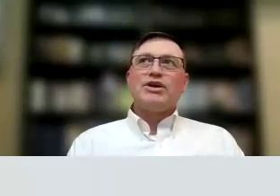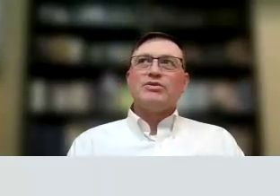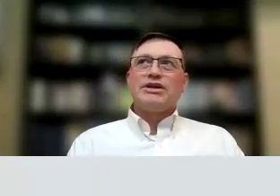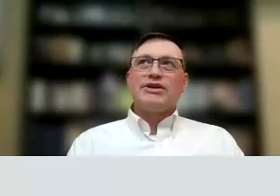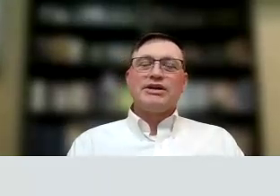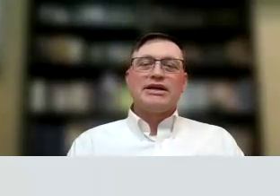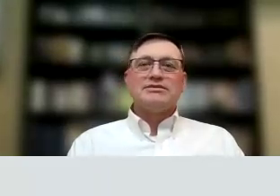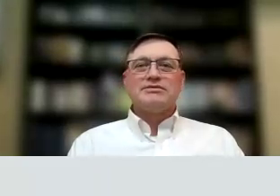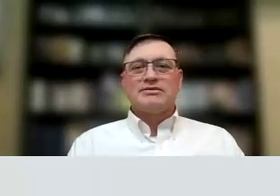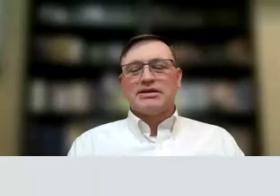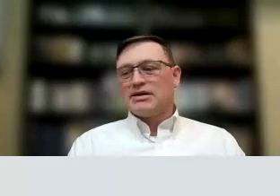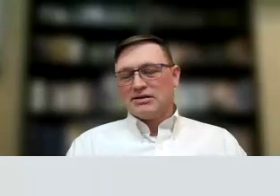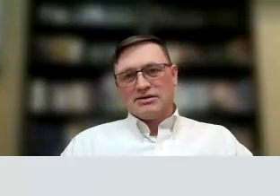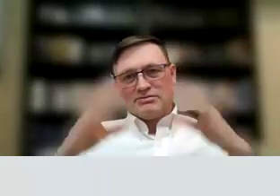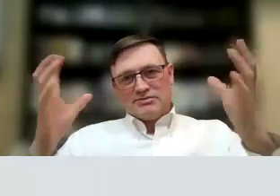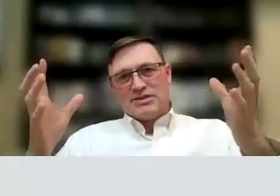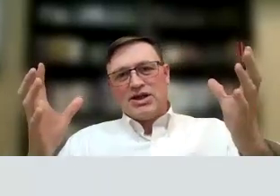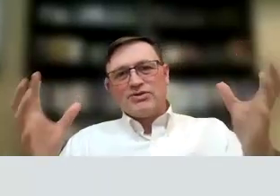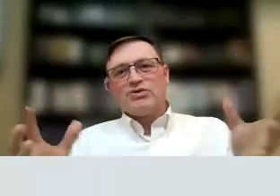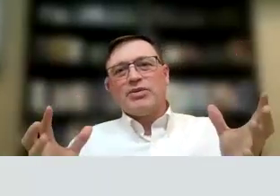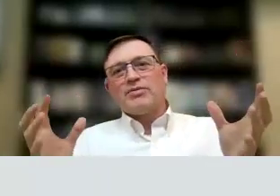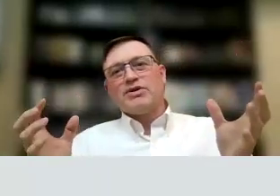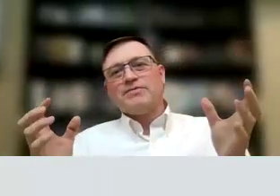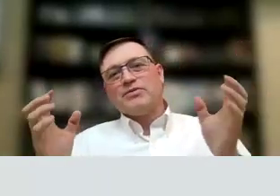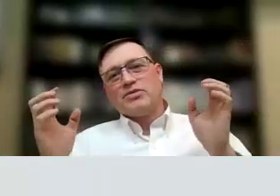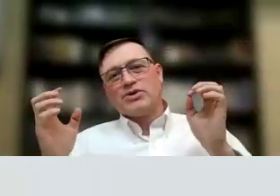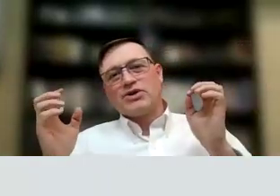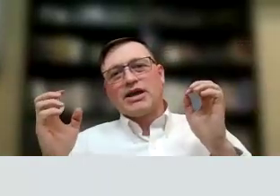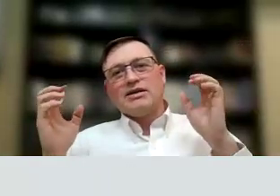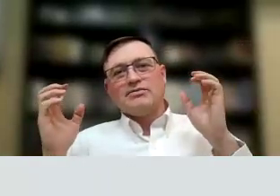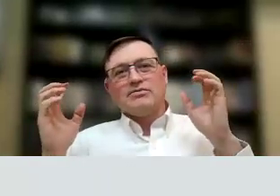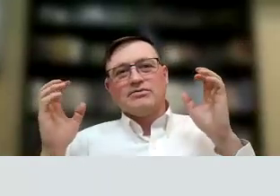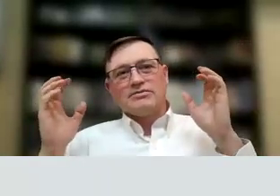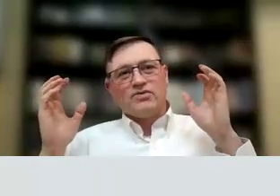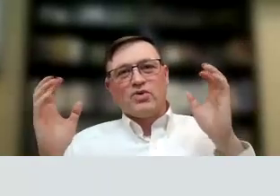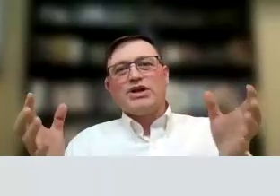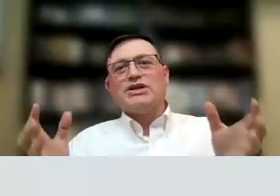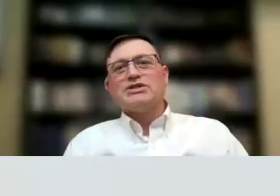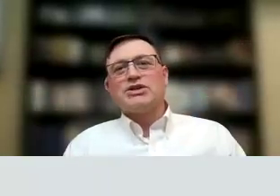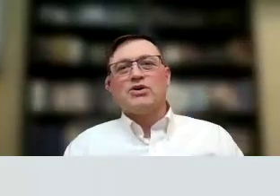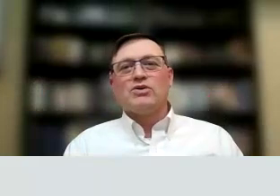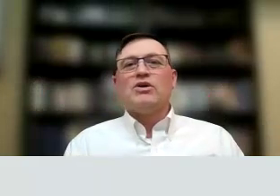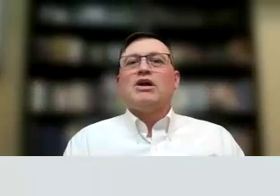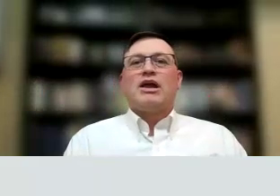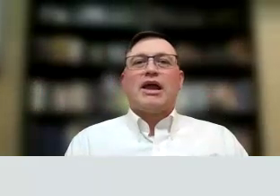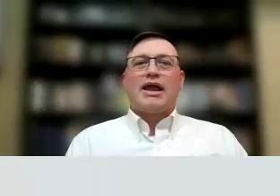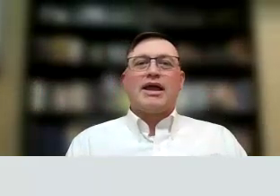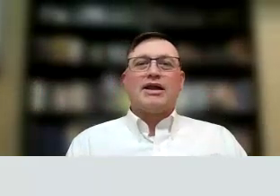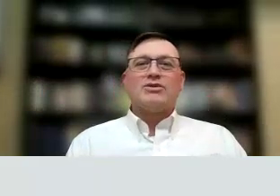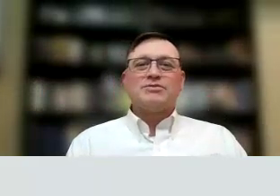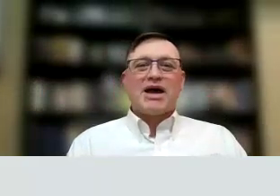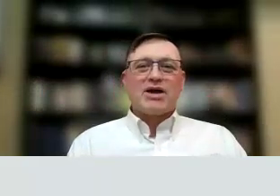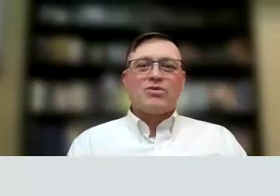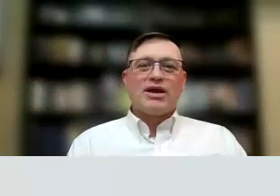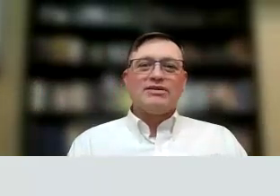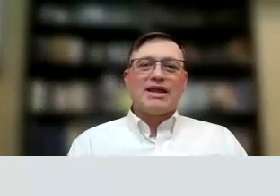I was outfitted with hearing aids. Now you have to remember, we're talking 40 years ago,